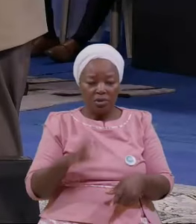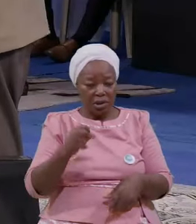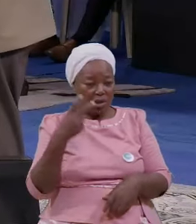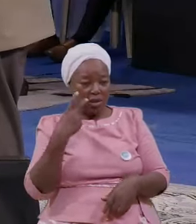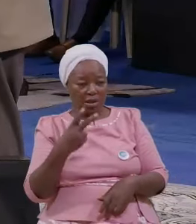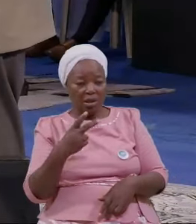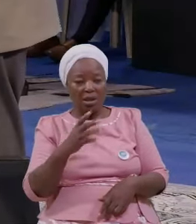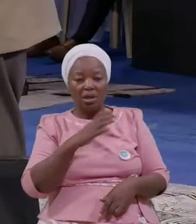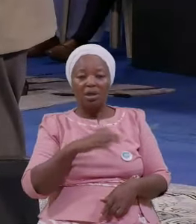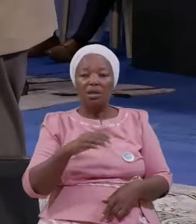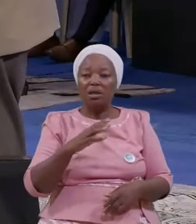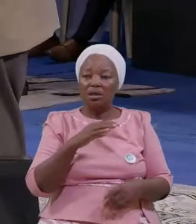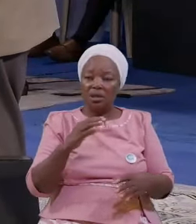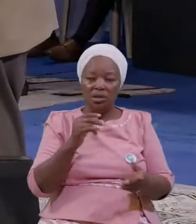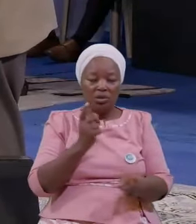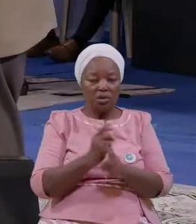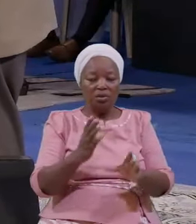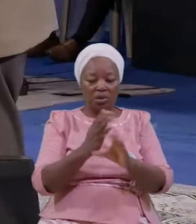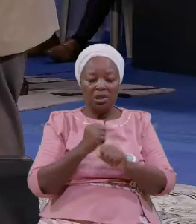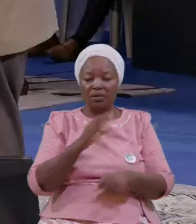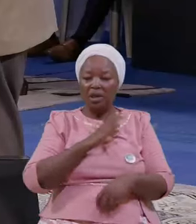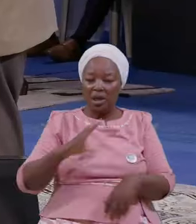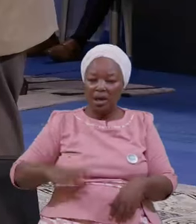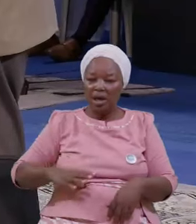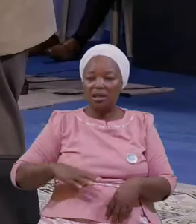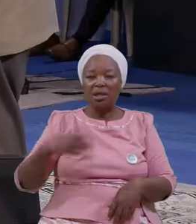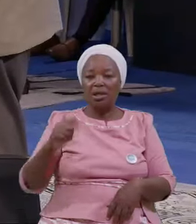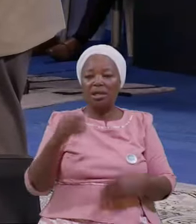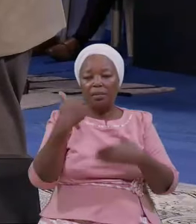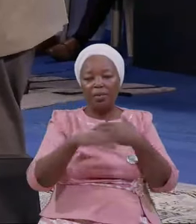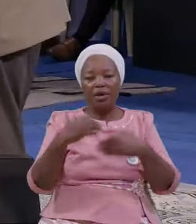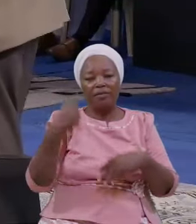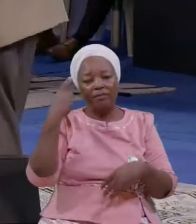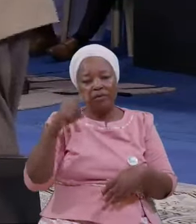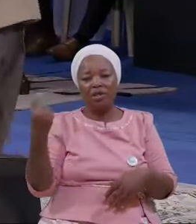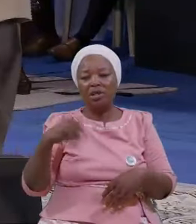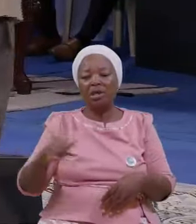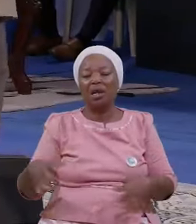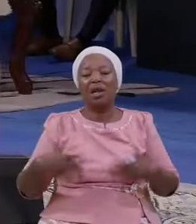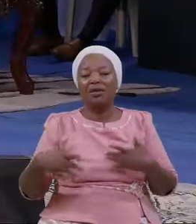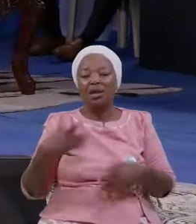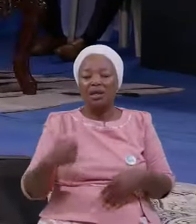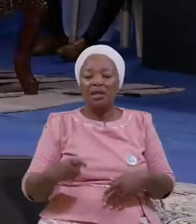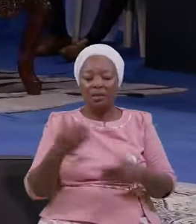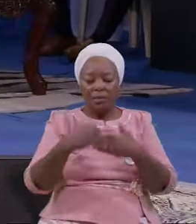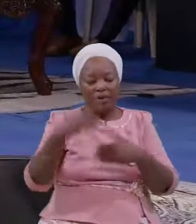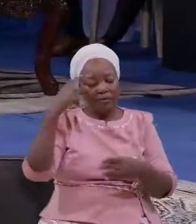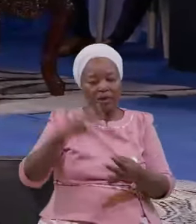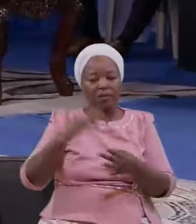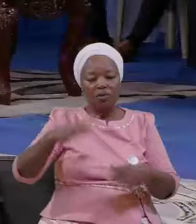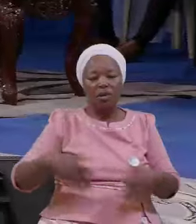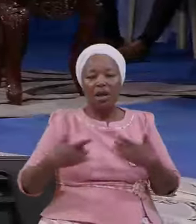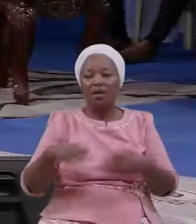bread for eternal life, the bread for spiritual life, the bread for the life